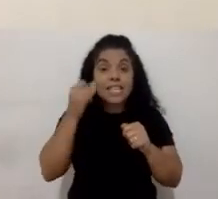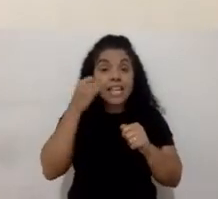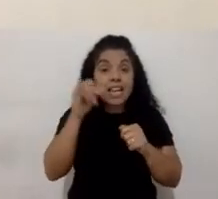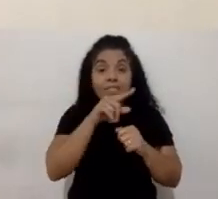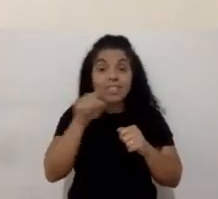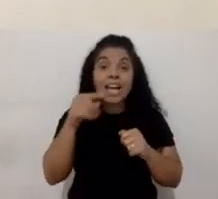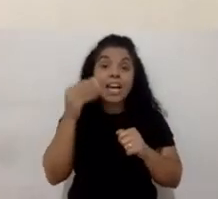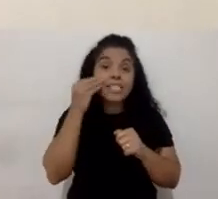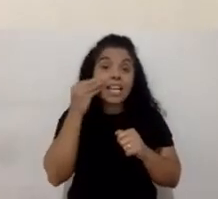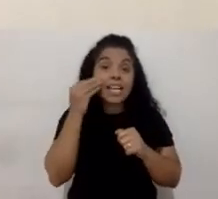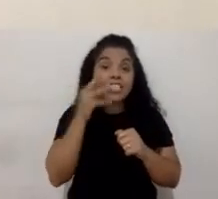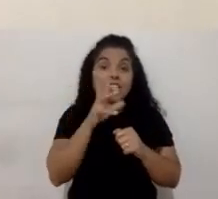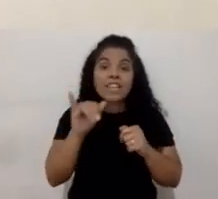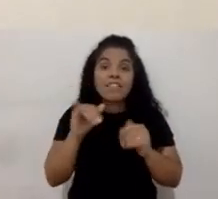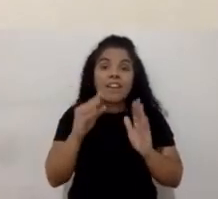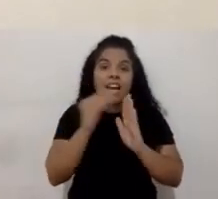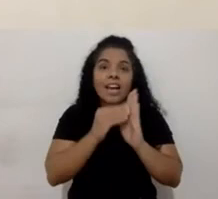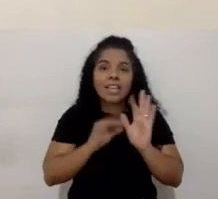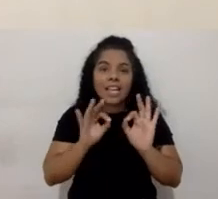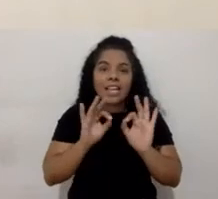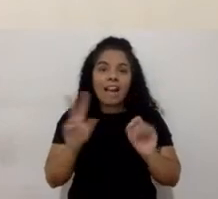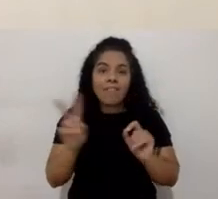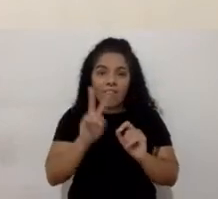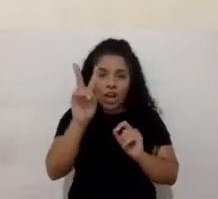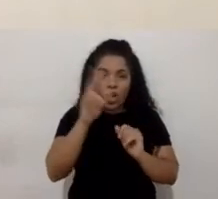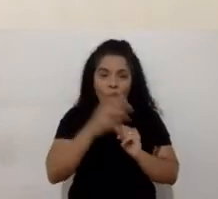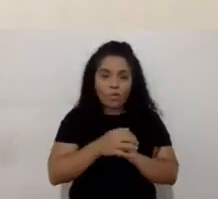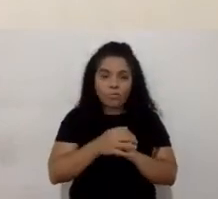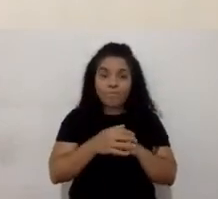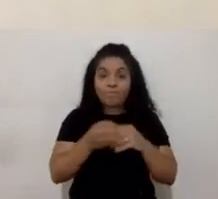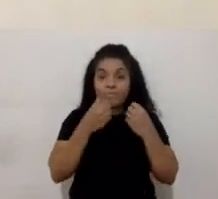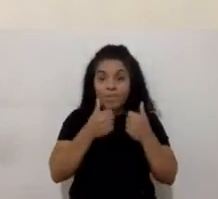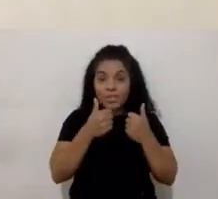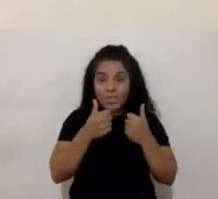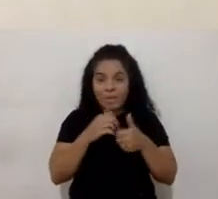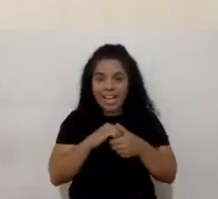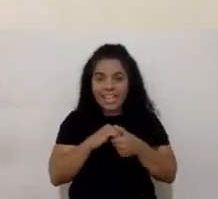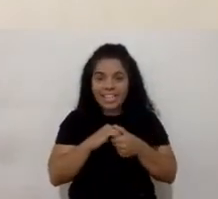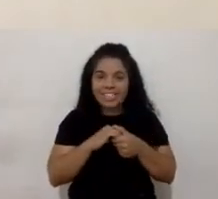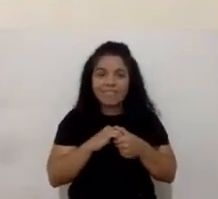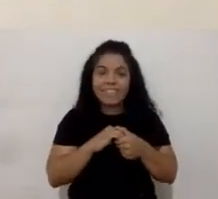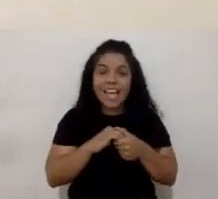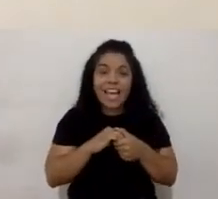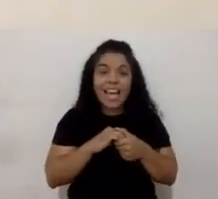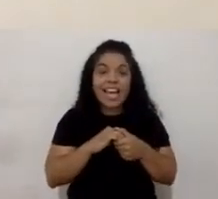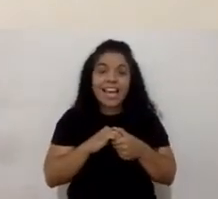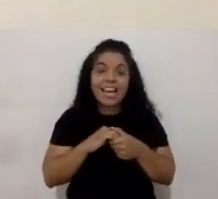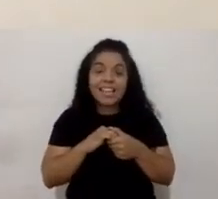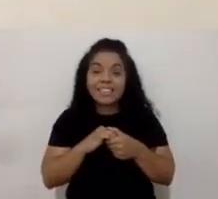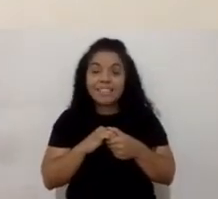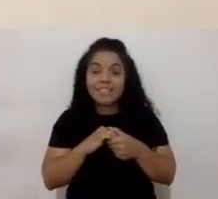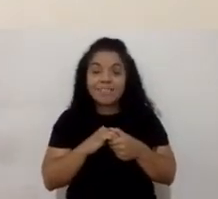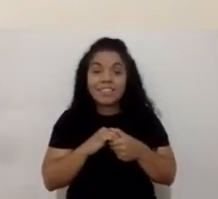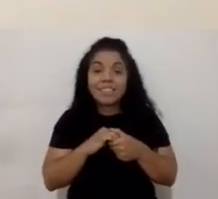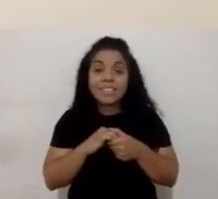All right, Kief. Since we still have like 2 minutes left, I'm gonna go with another